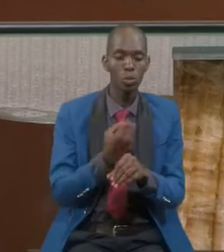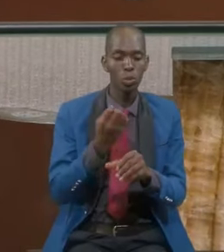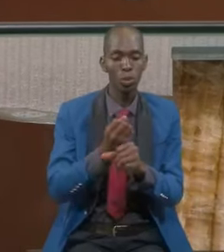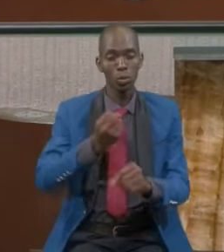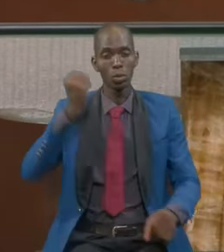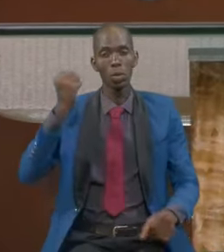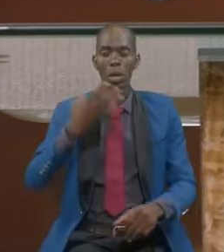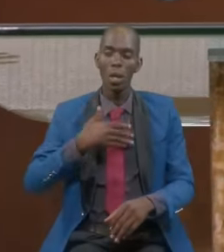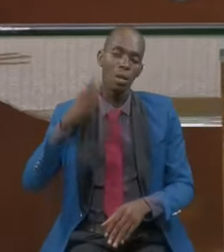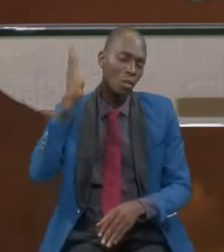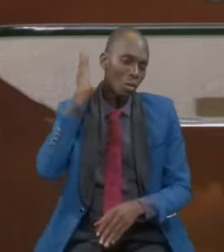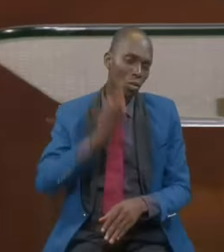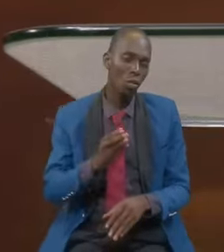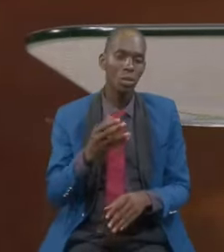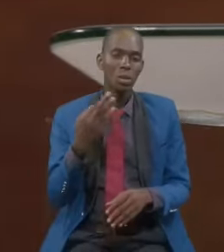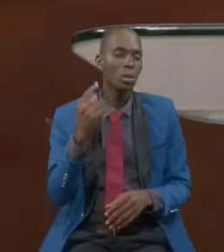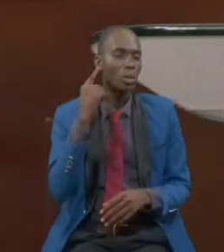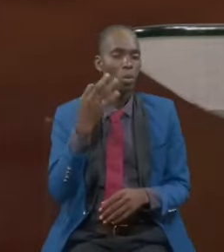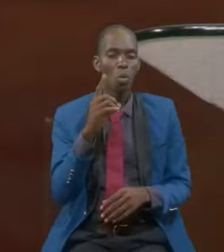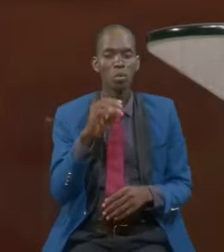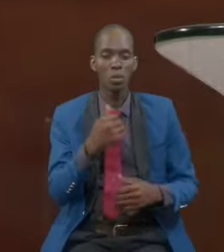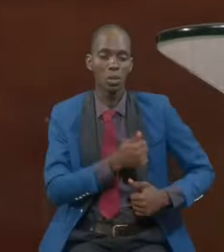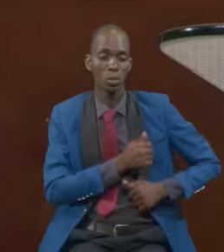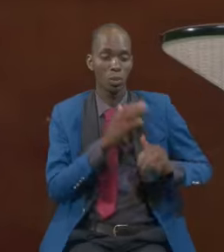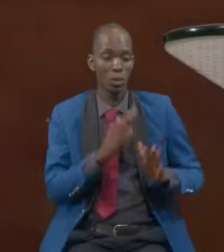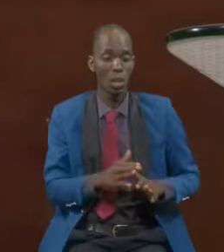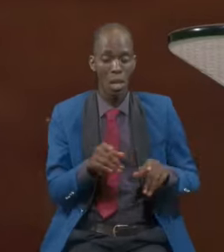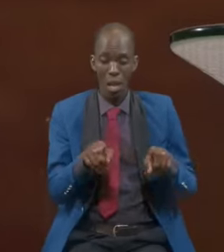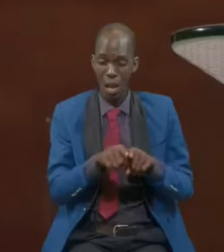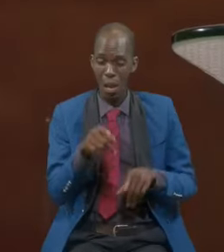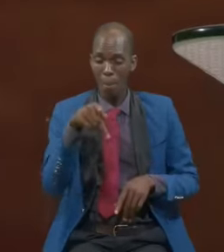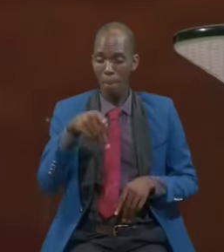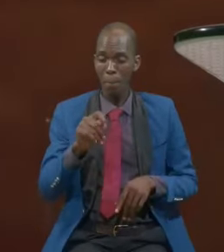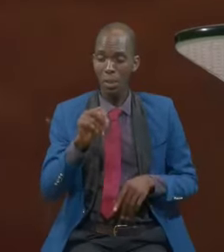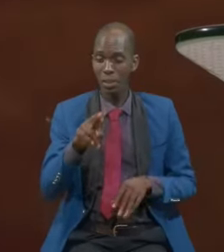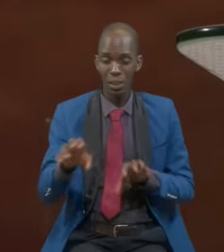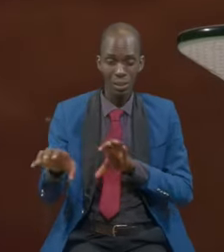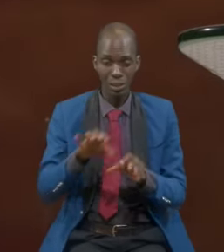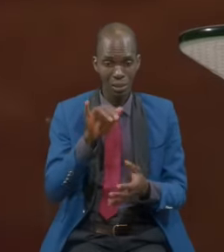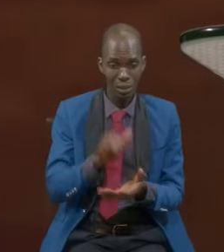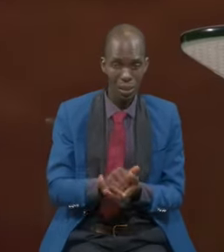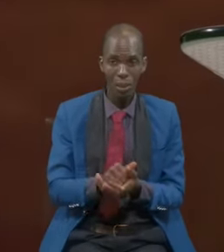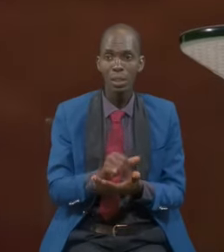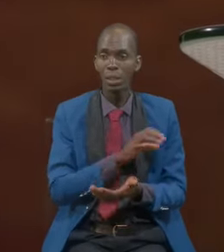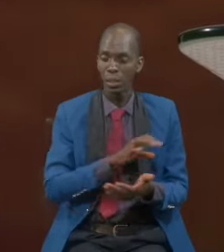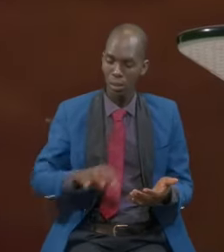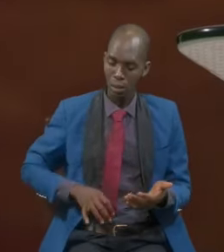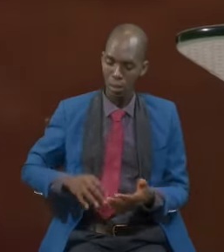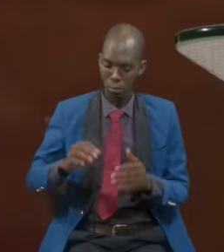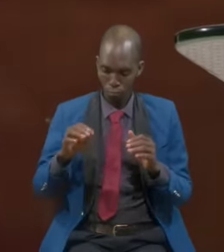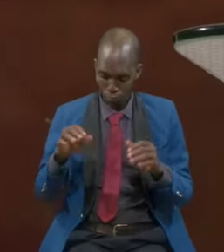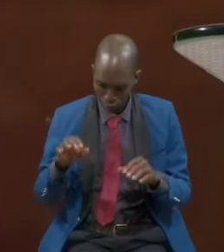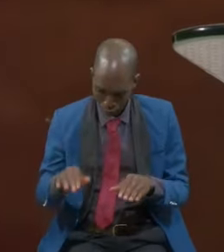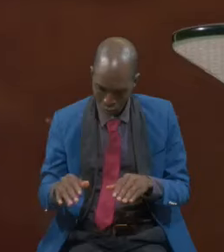Malchus. And today, as that, as Peter did that in defending him, he stooped down, took